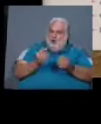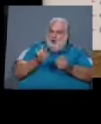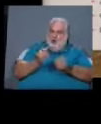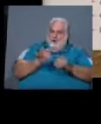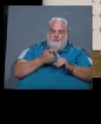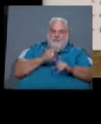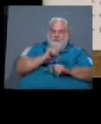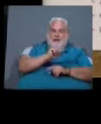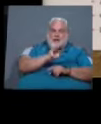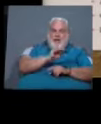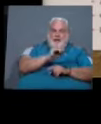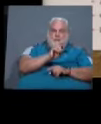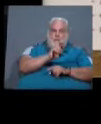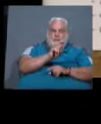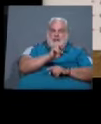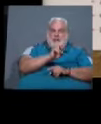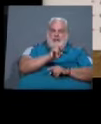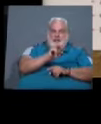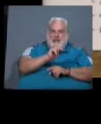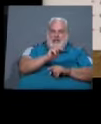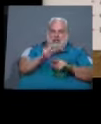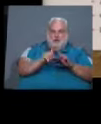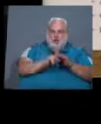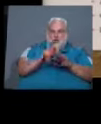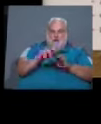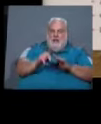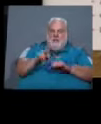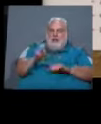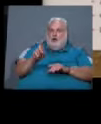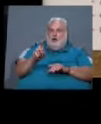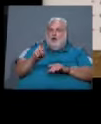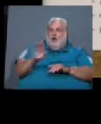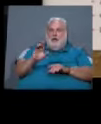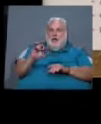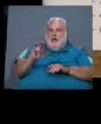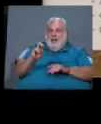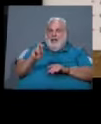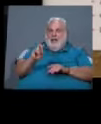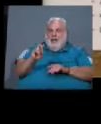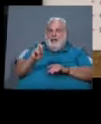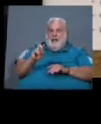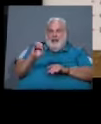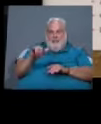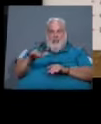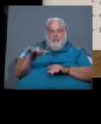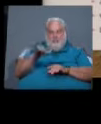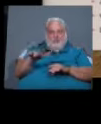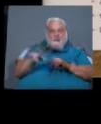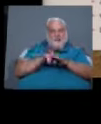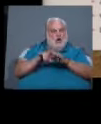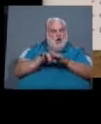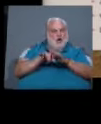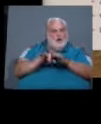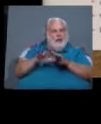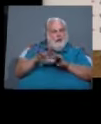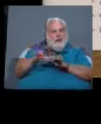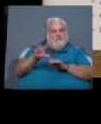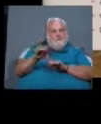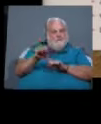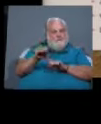came to any of our meetings, but the Duquesne neighbors, we had about 50 show up at a public meeting in